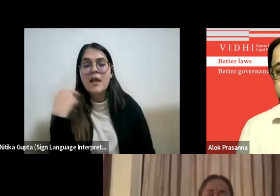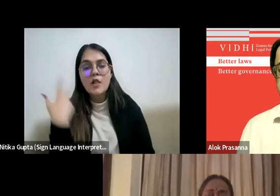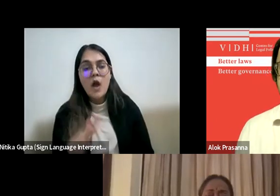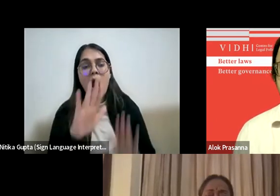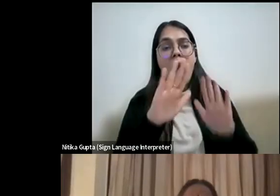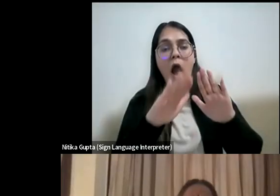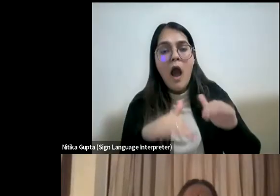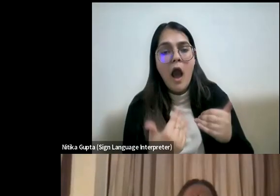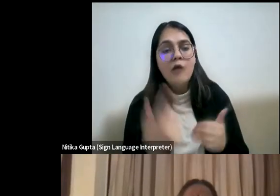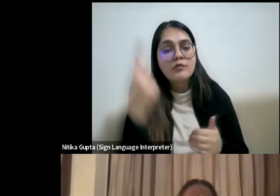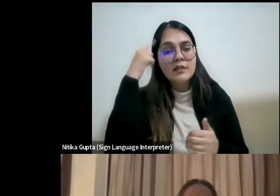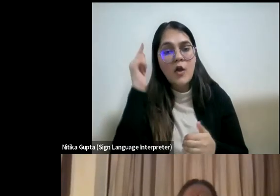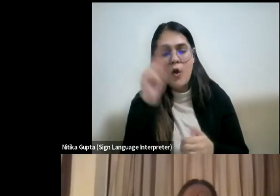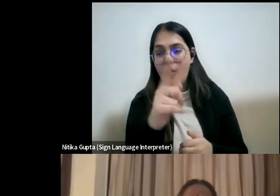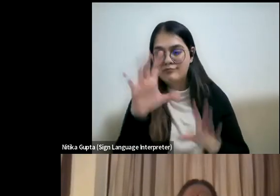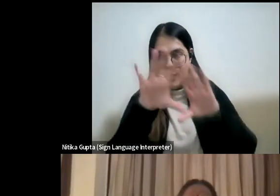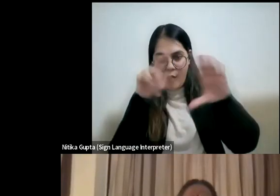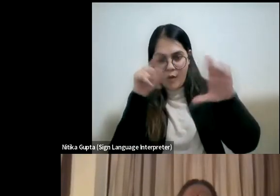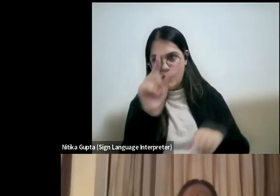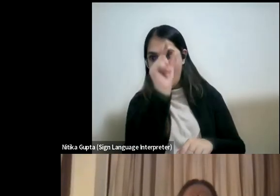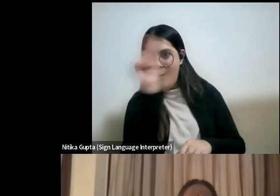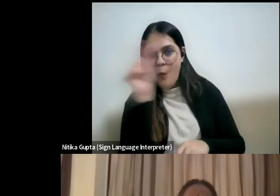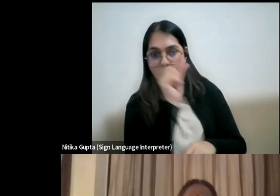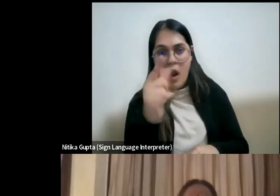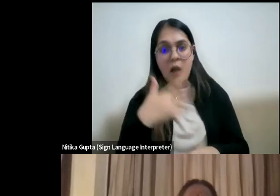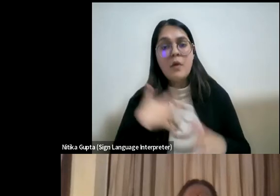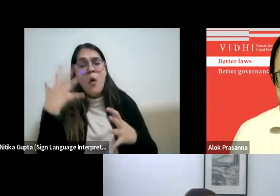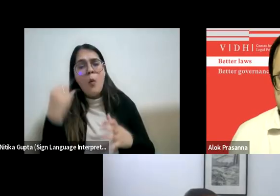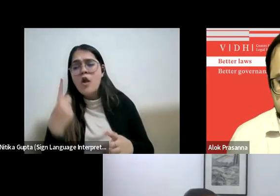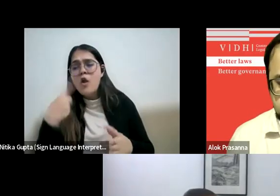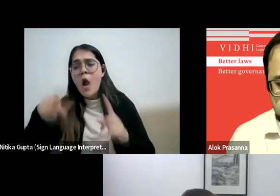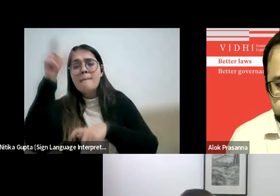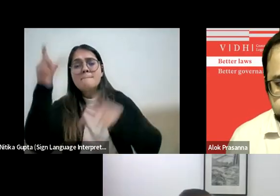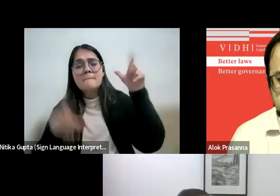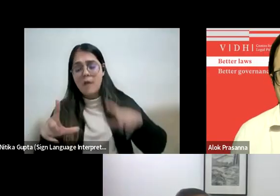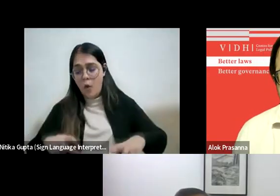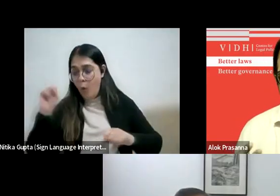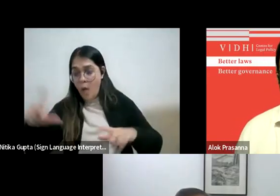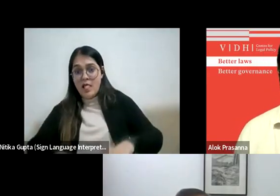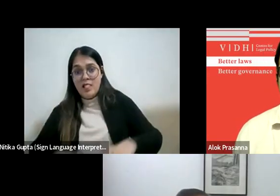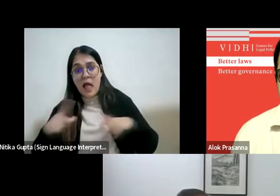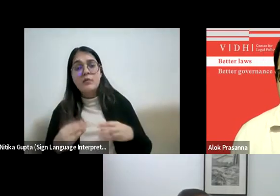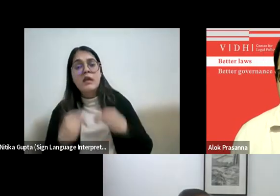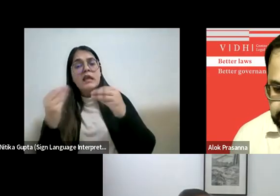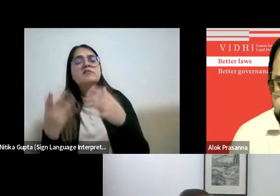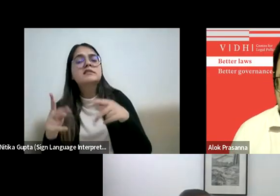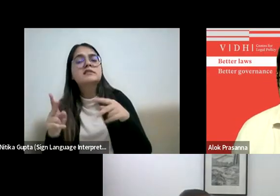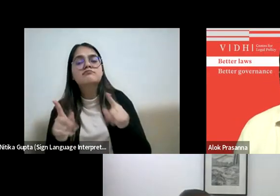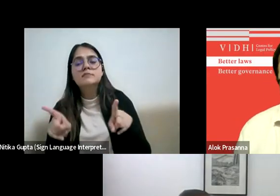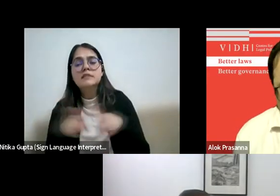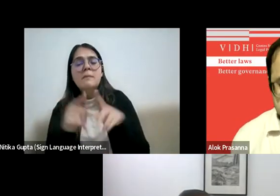we take the vocabulary of the Constitution? How do we make it relevant to the lives of people on a day-to-day